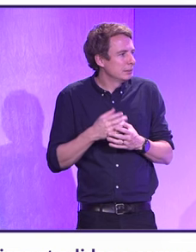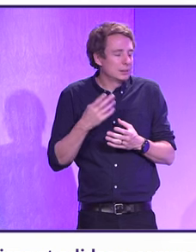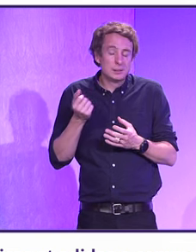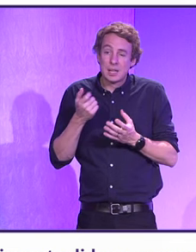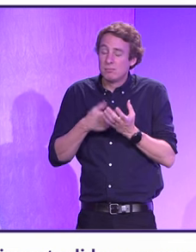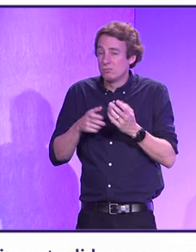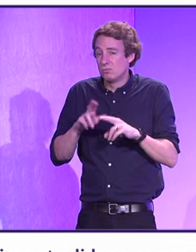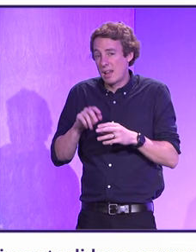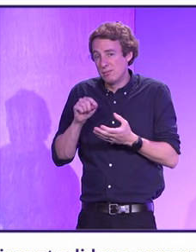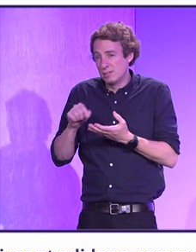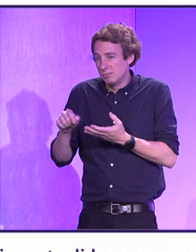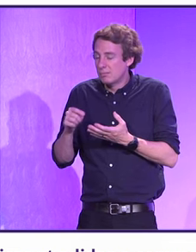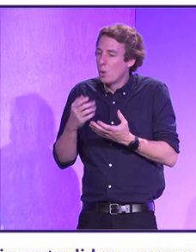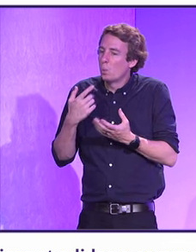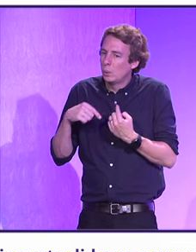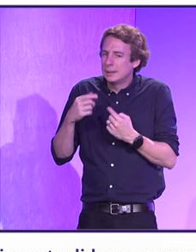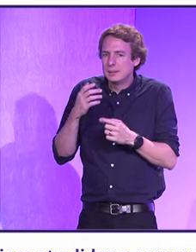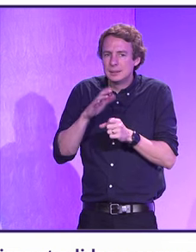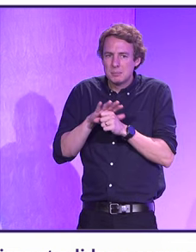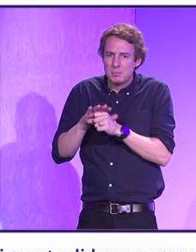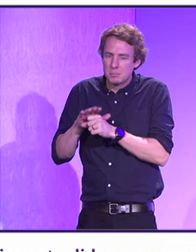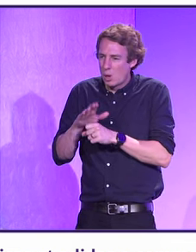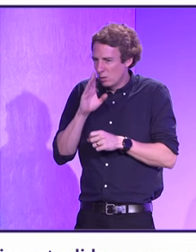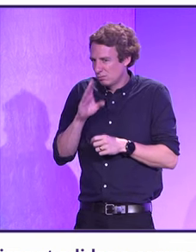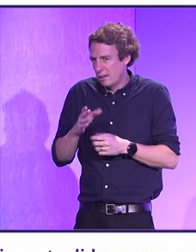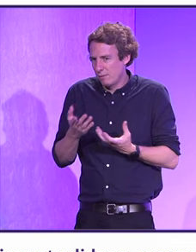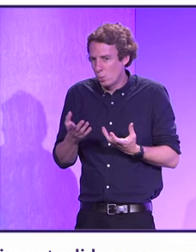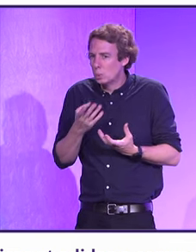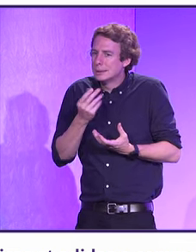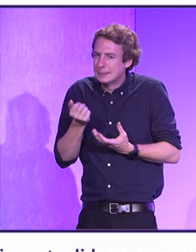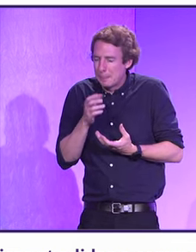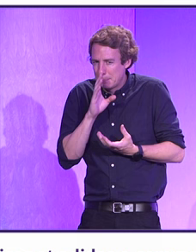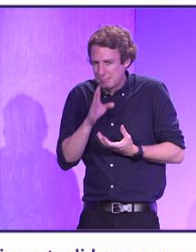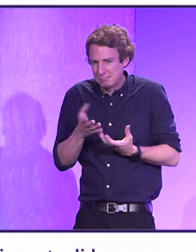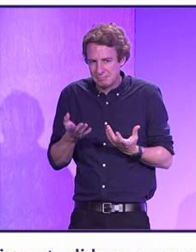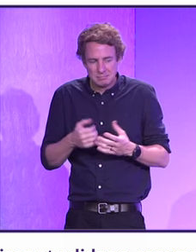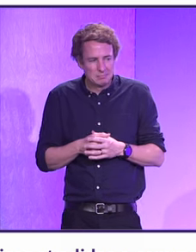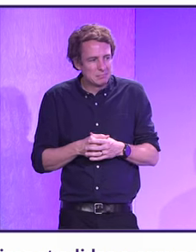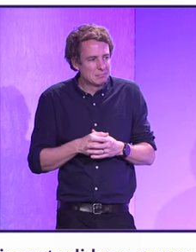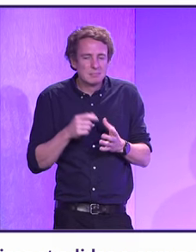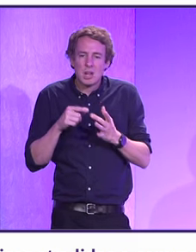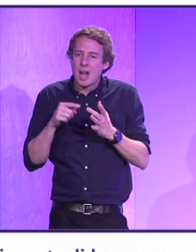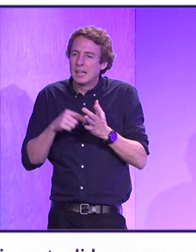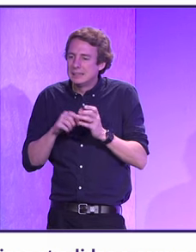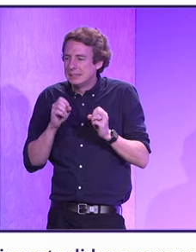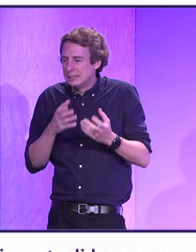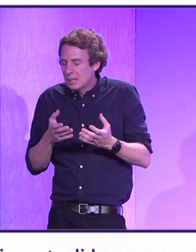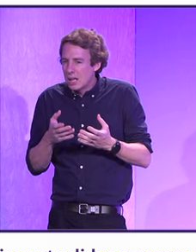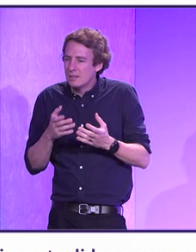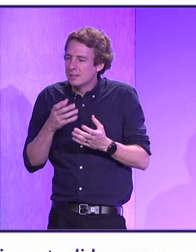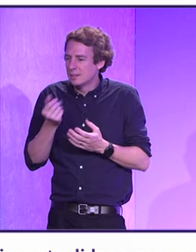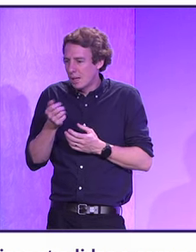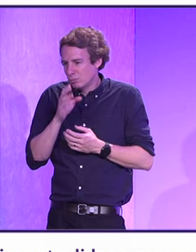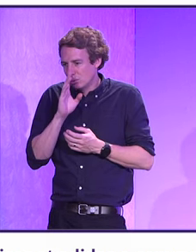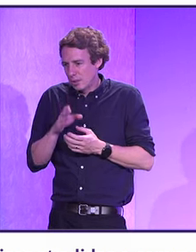like maybe the referrals. So we used to block, we did identify immediately, and it was pretty straightforward, either ASNs or the IP subnets.